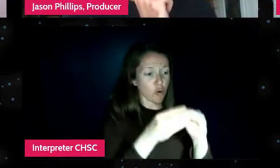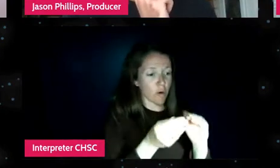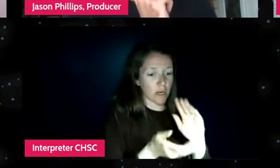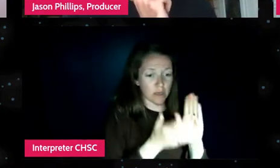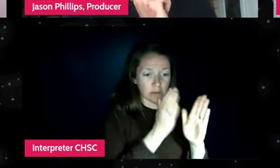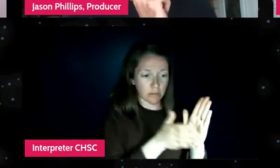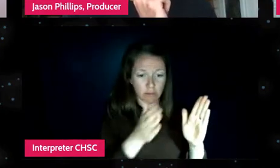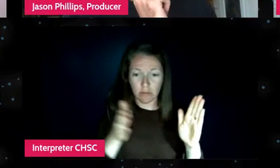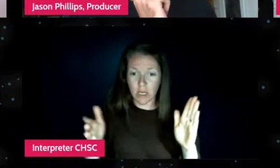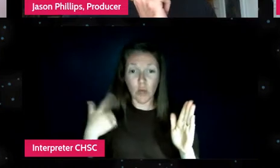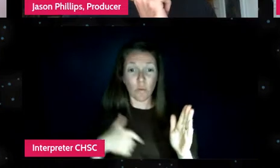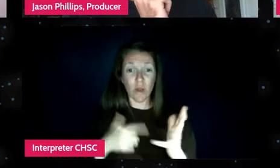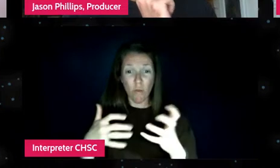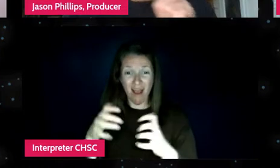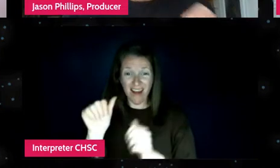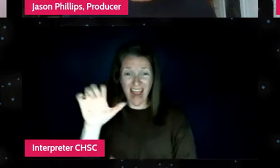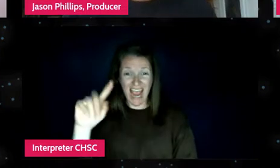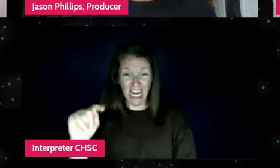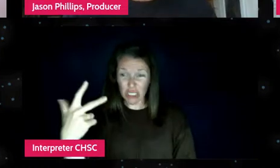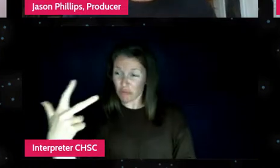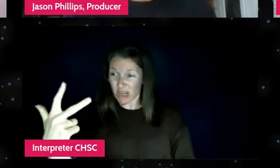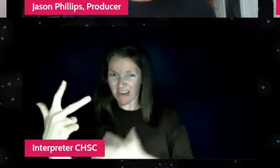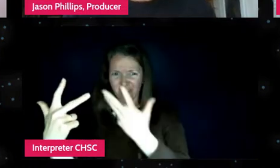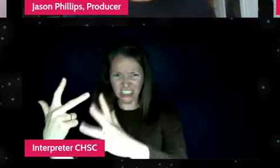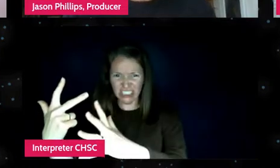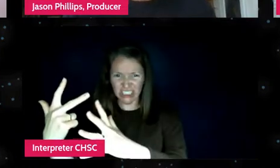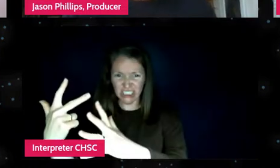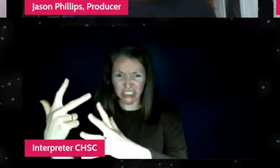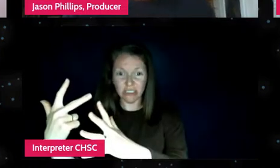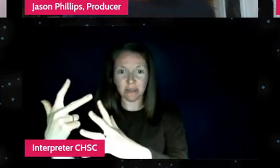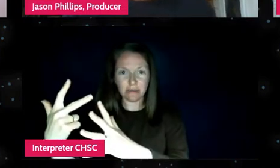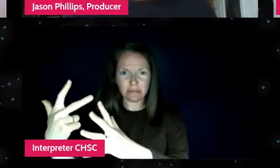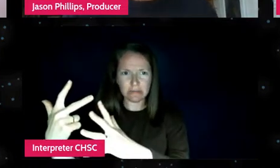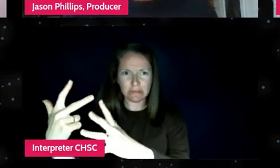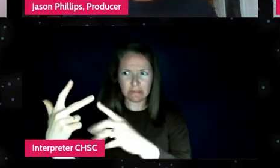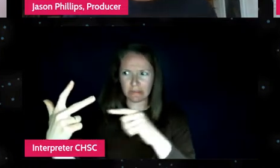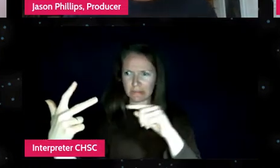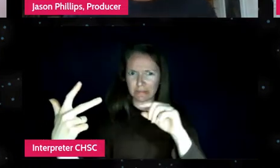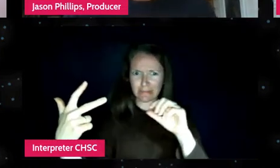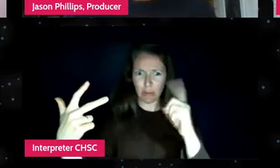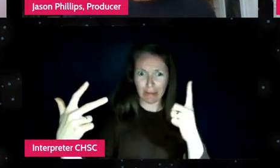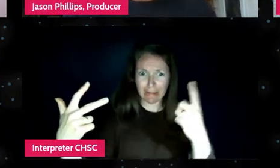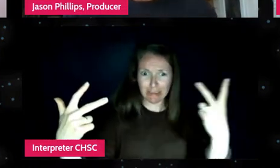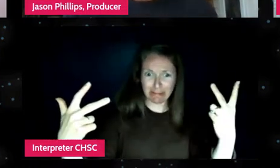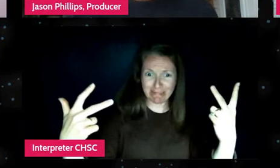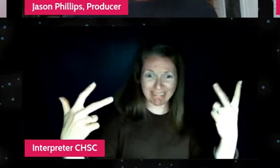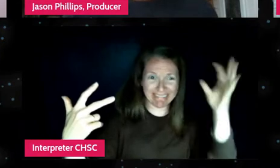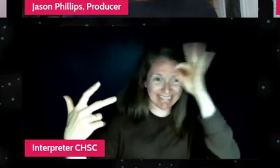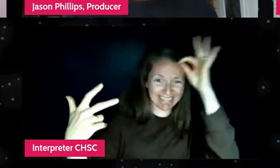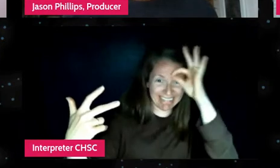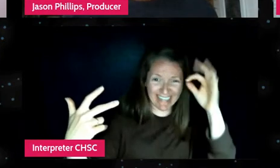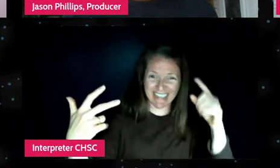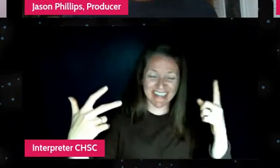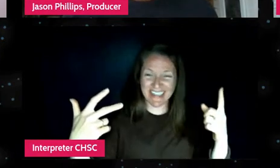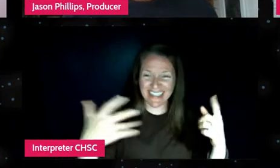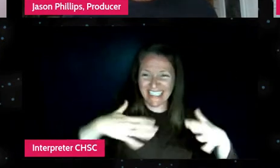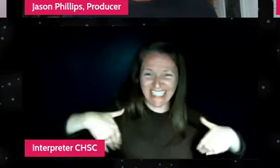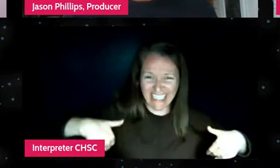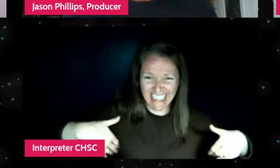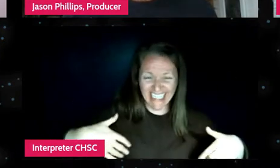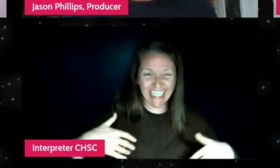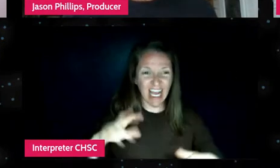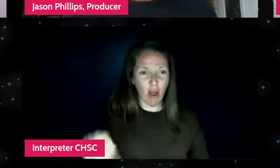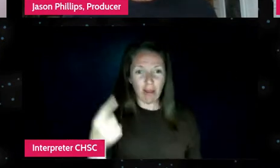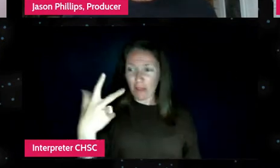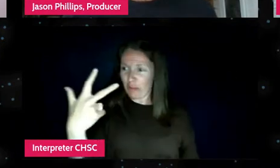want in act three down, but no idea how we're going to get there because we only have one and three,